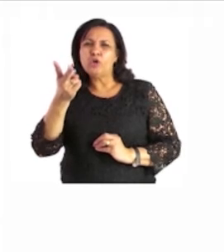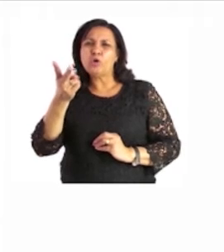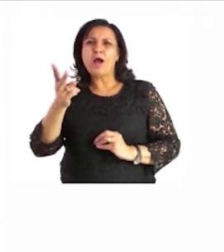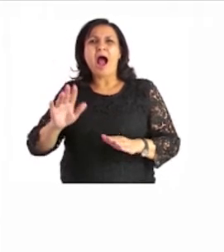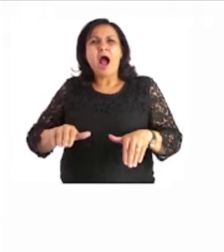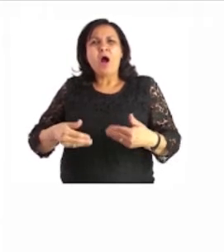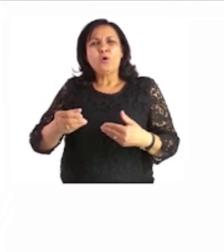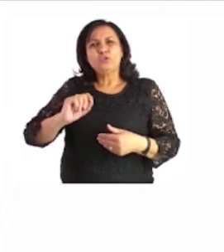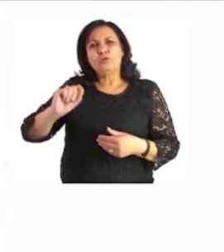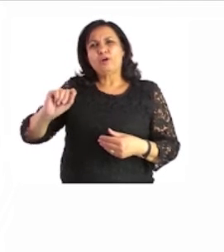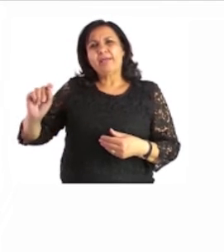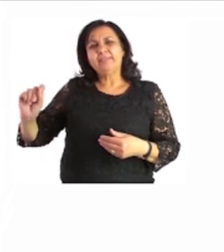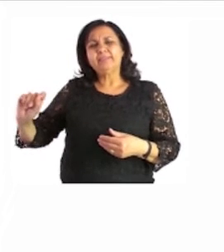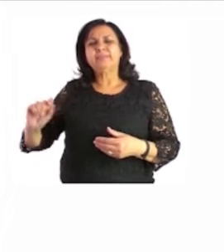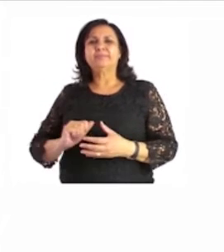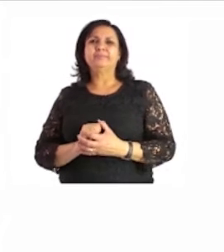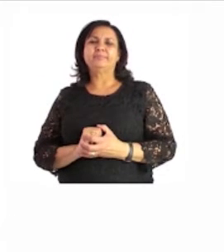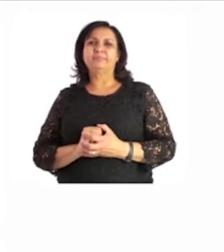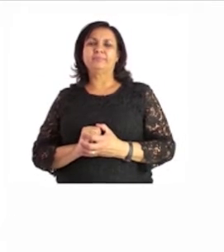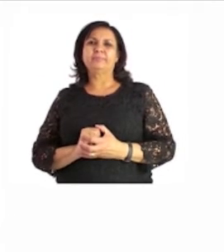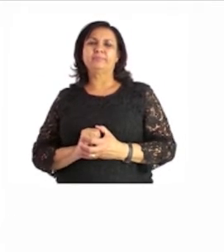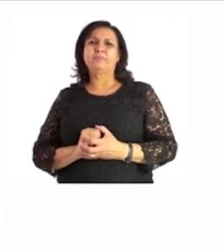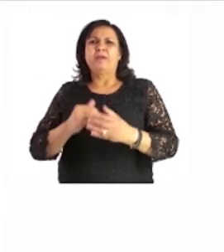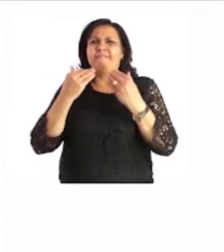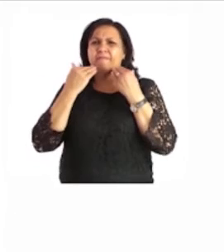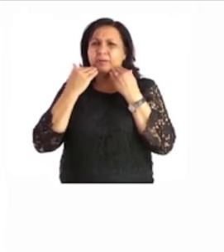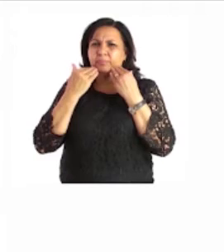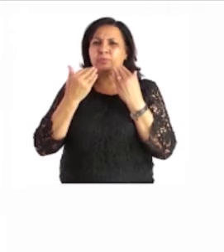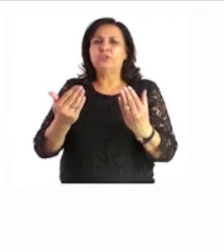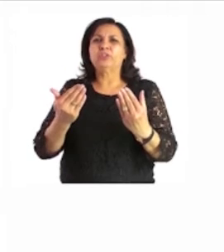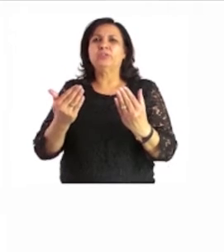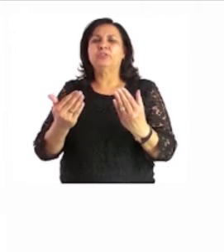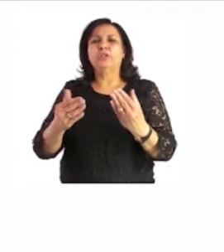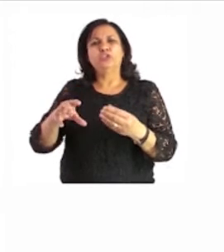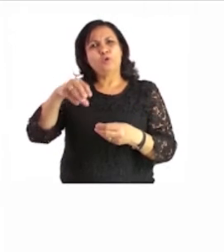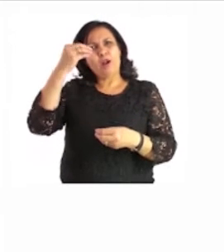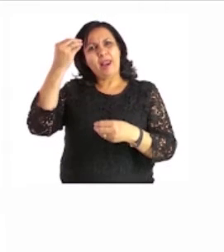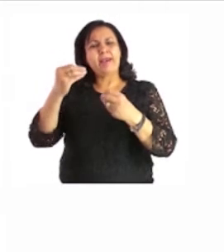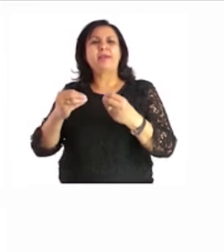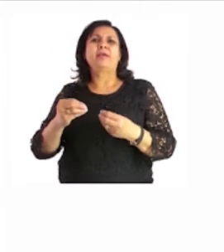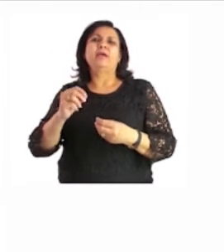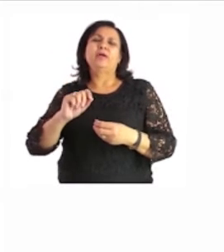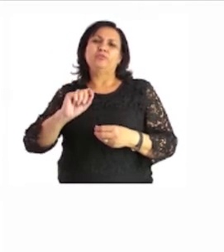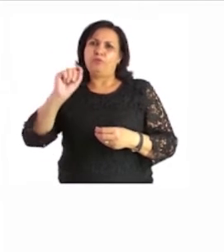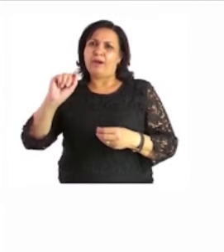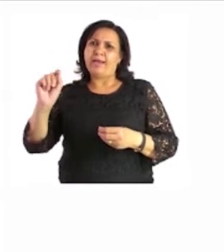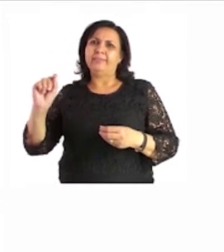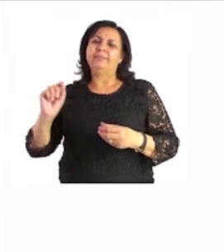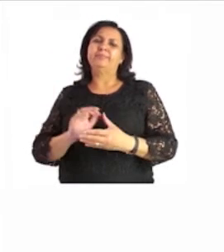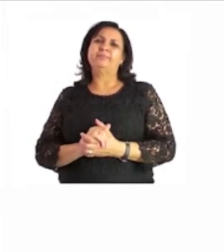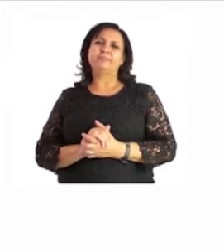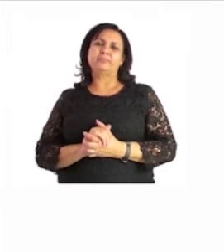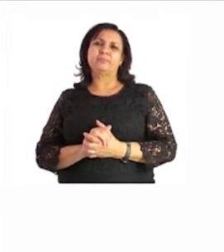we form this number. Because it's very important to learn how to form the letter